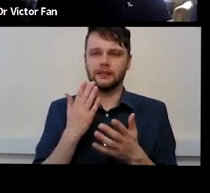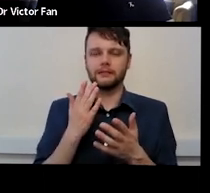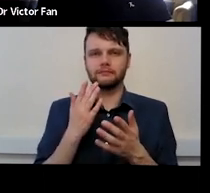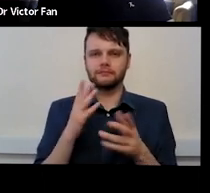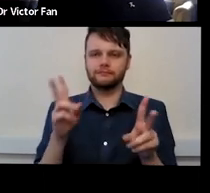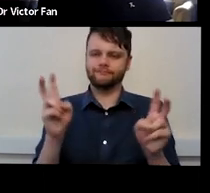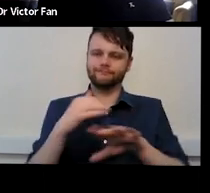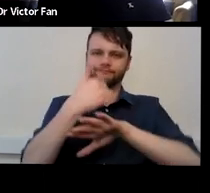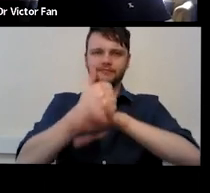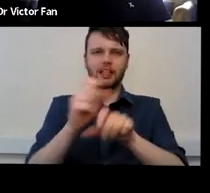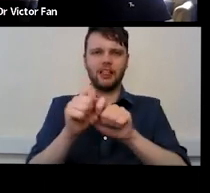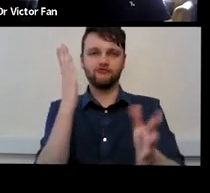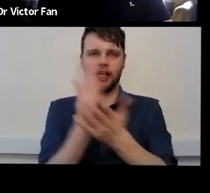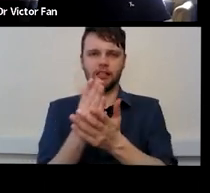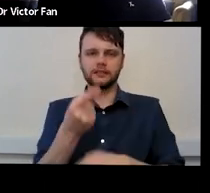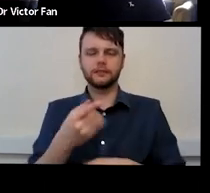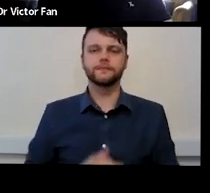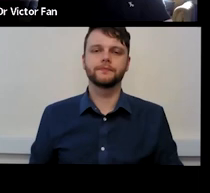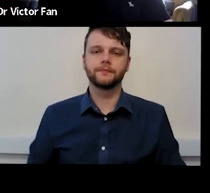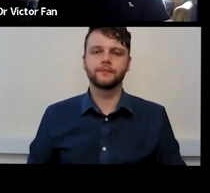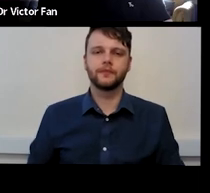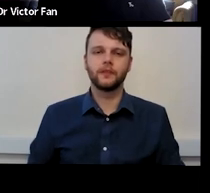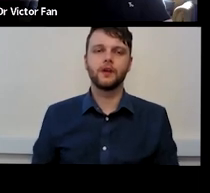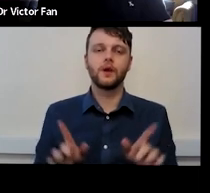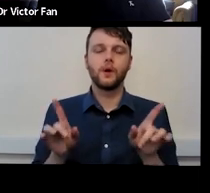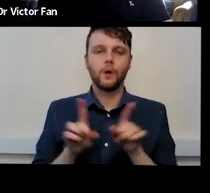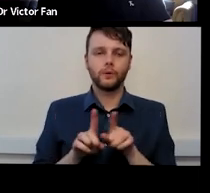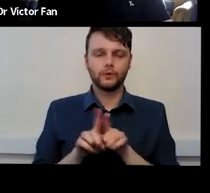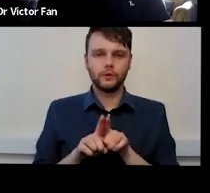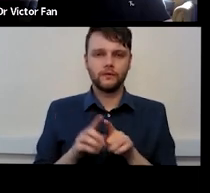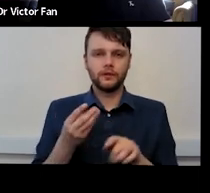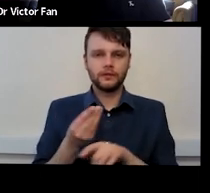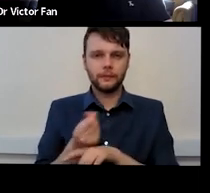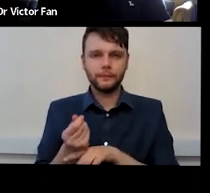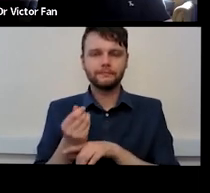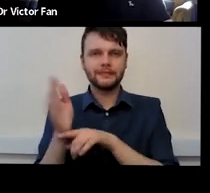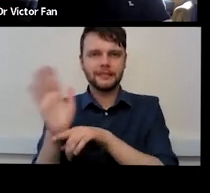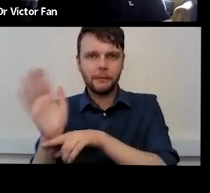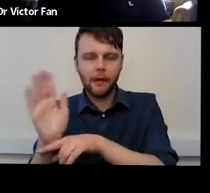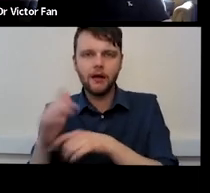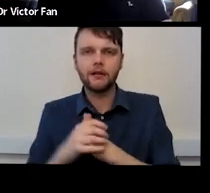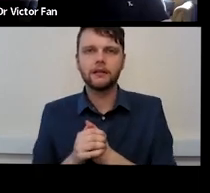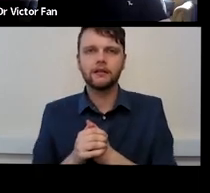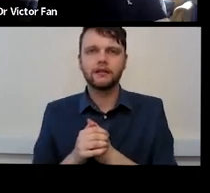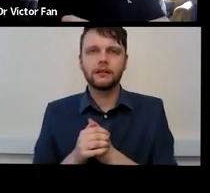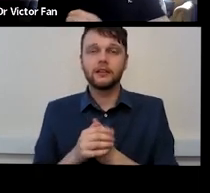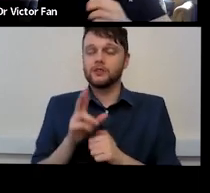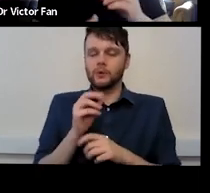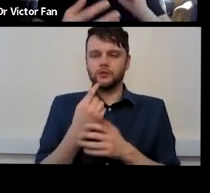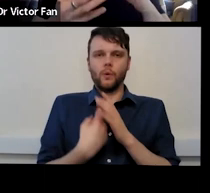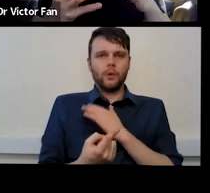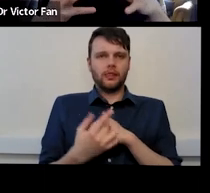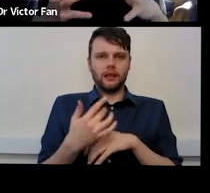reality. And he also considers the cinema is not just a filmed theater, but